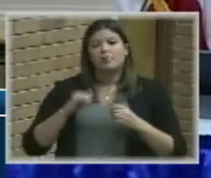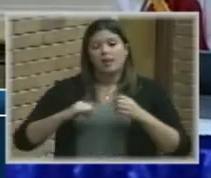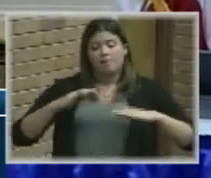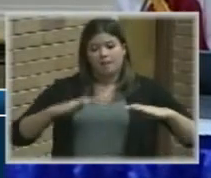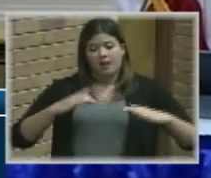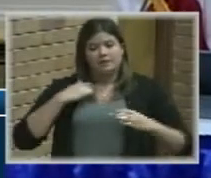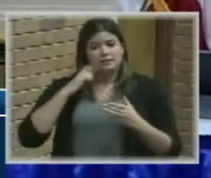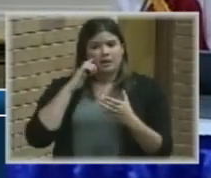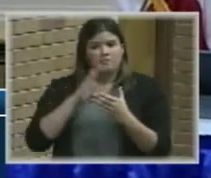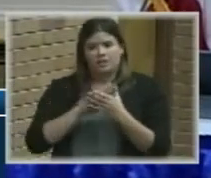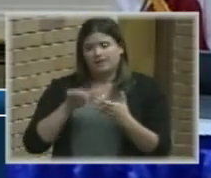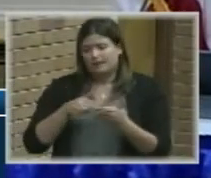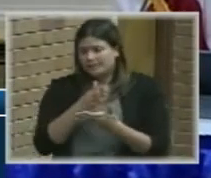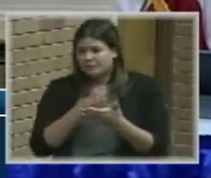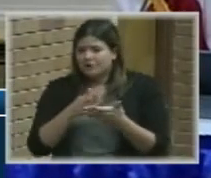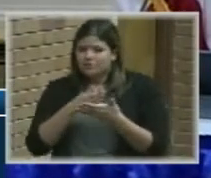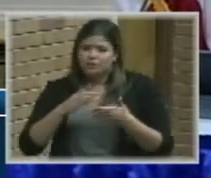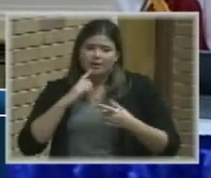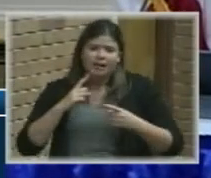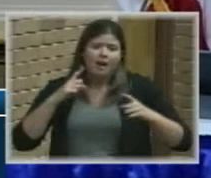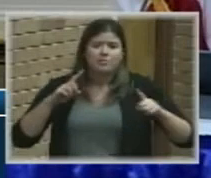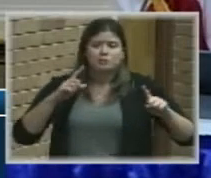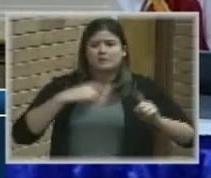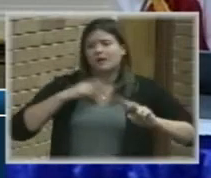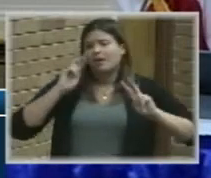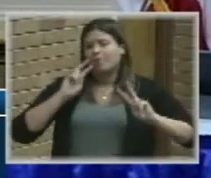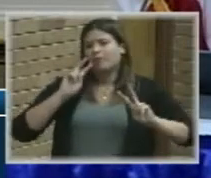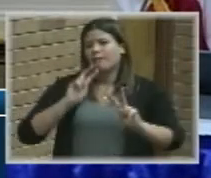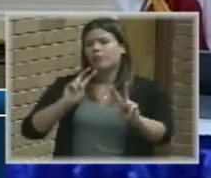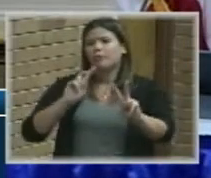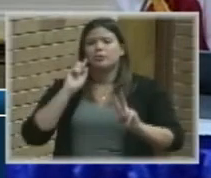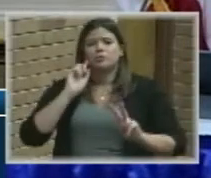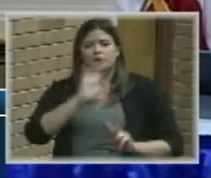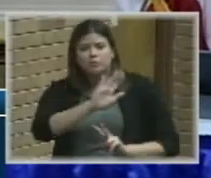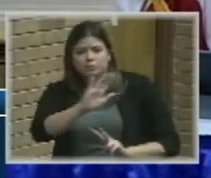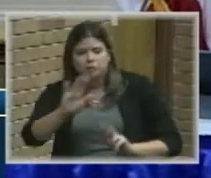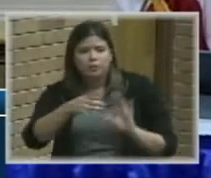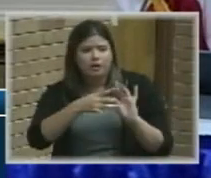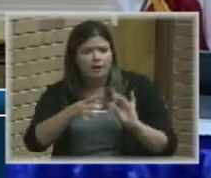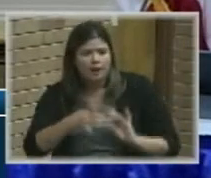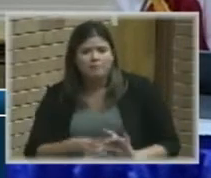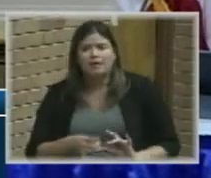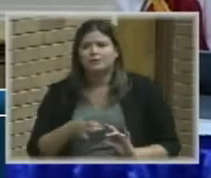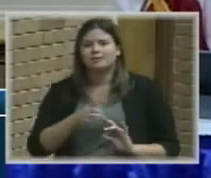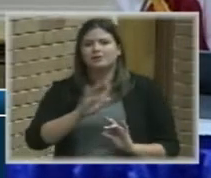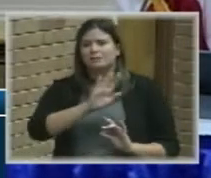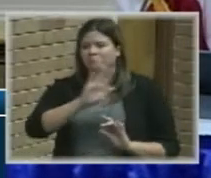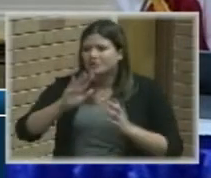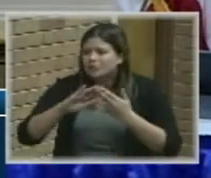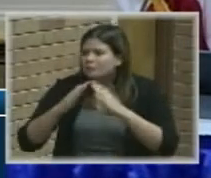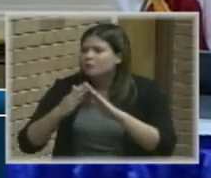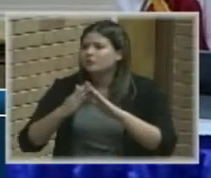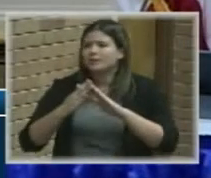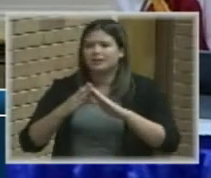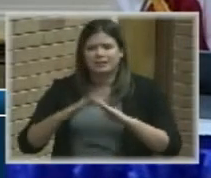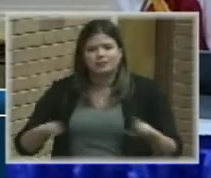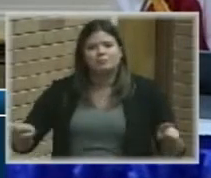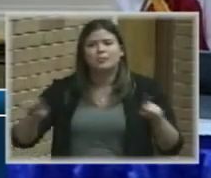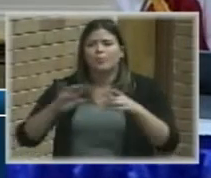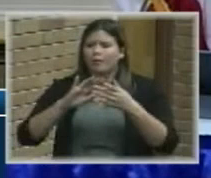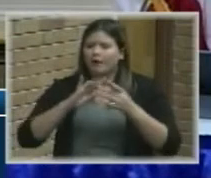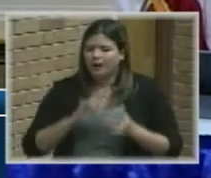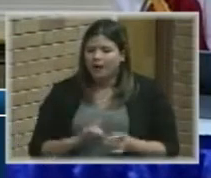this budget accomplishes. And I look forward to hearing your comment, the community's comment, at our next